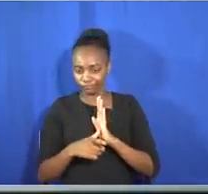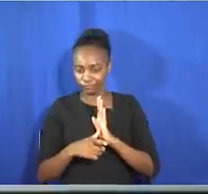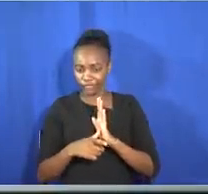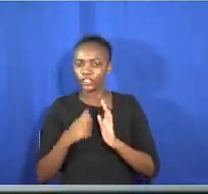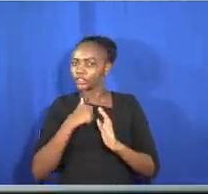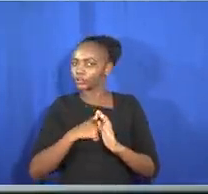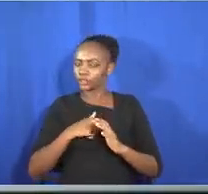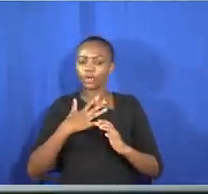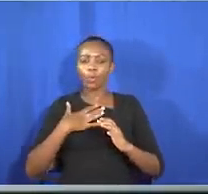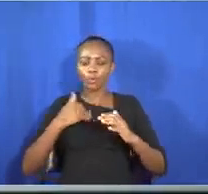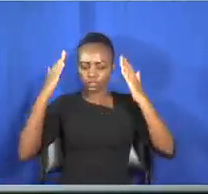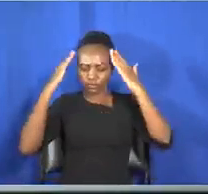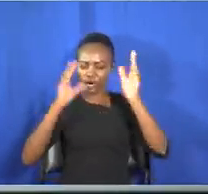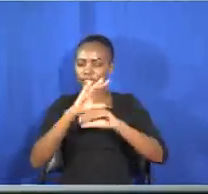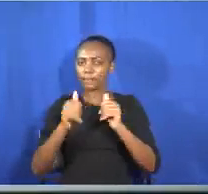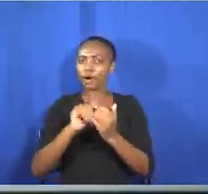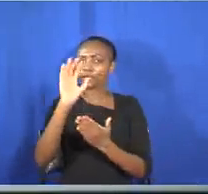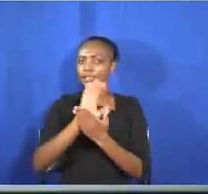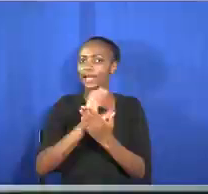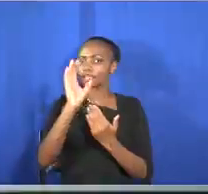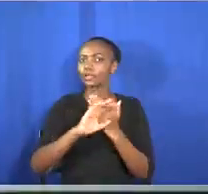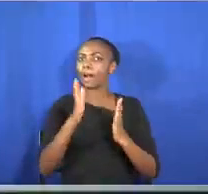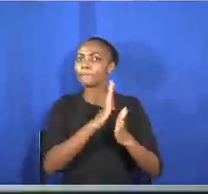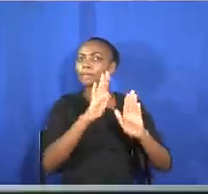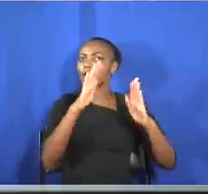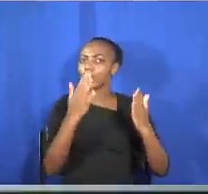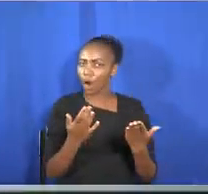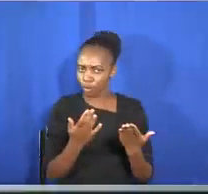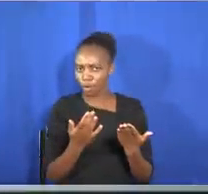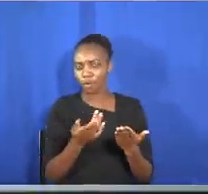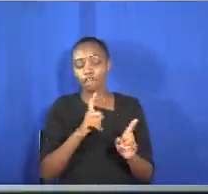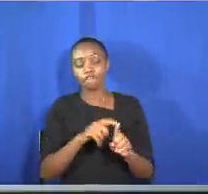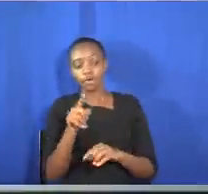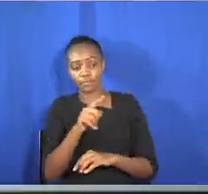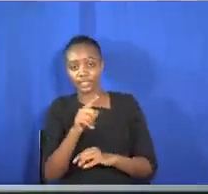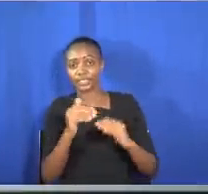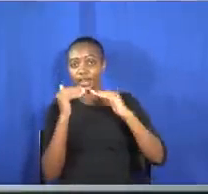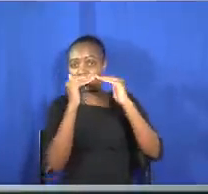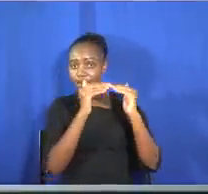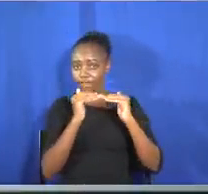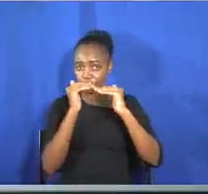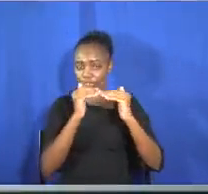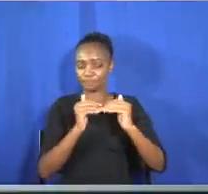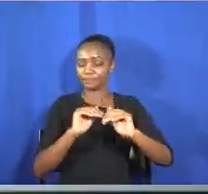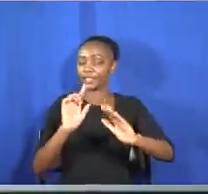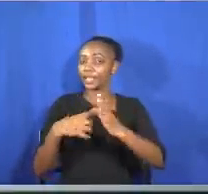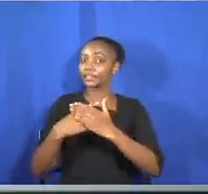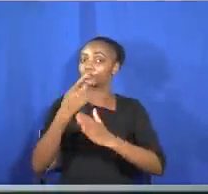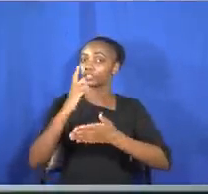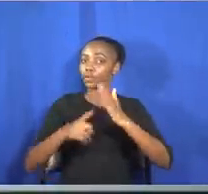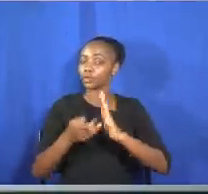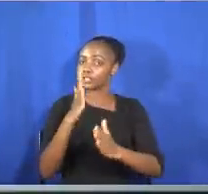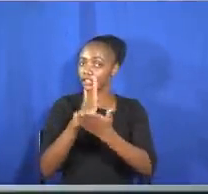I got, now we look at how is the curriculum organized from these